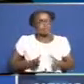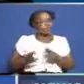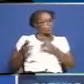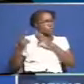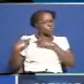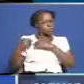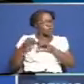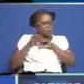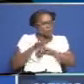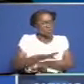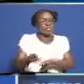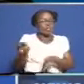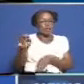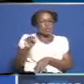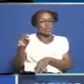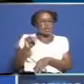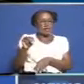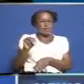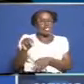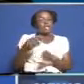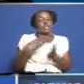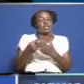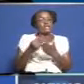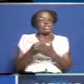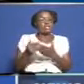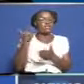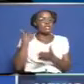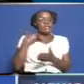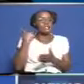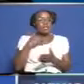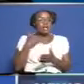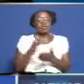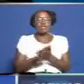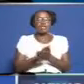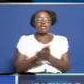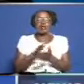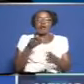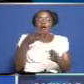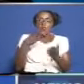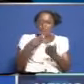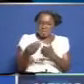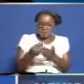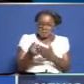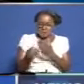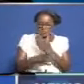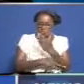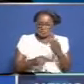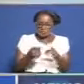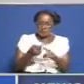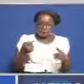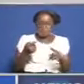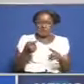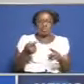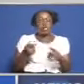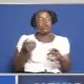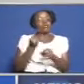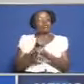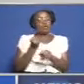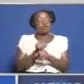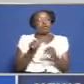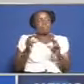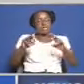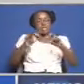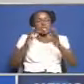multi-million shilling crime syndicate that exorbitantly peddles false hopes to desperate job seekers.